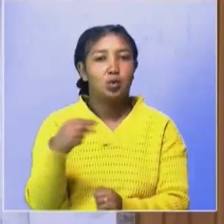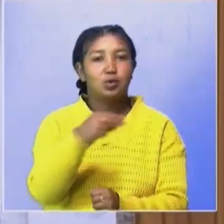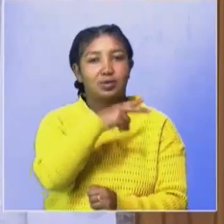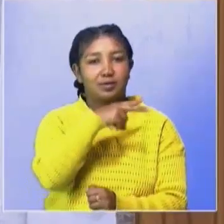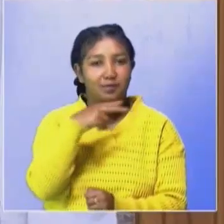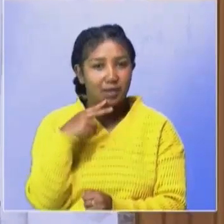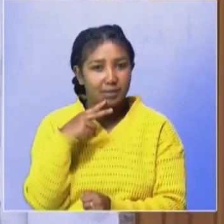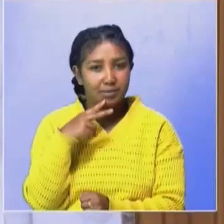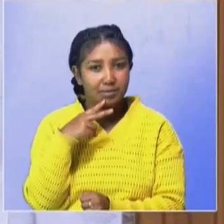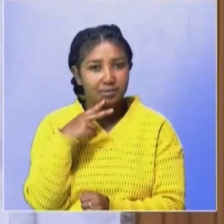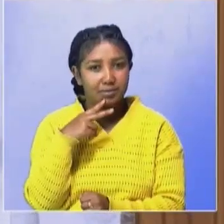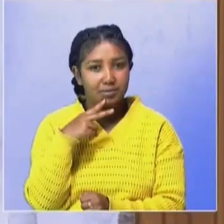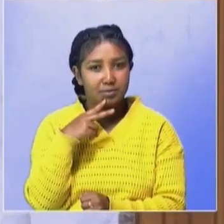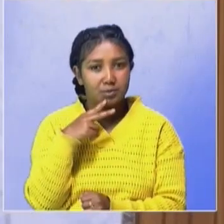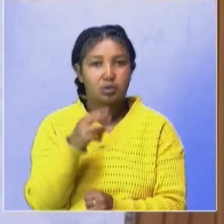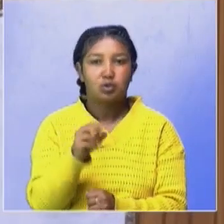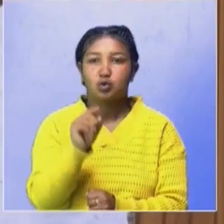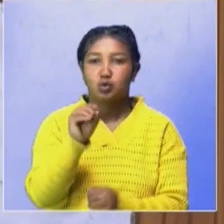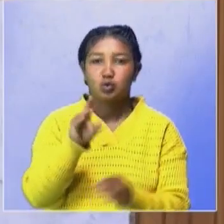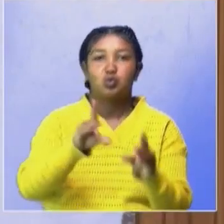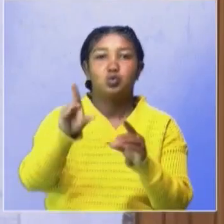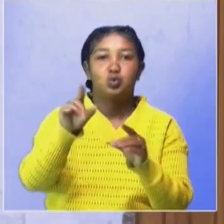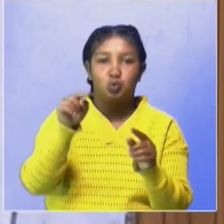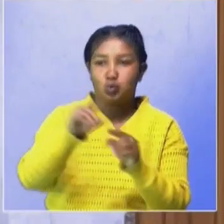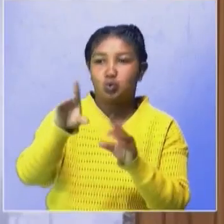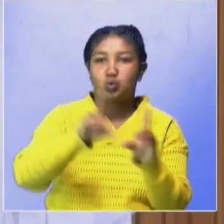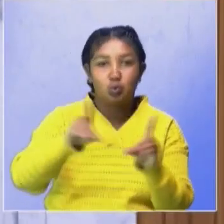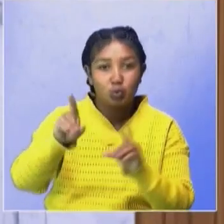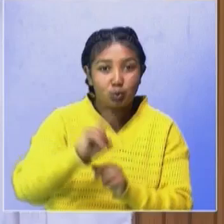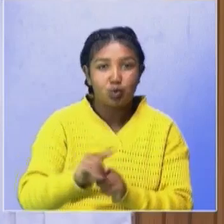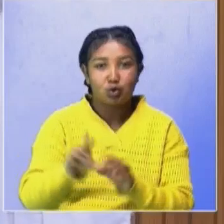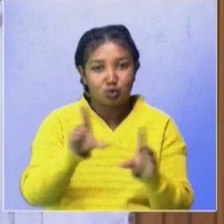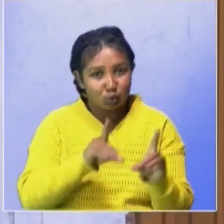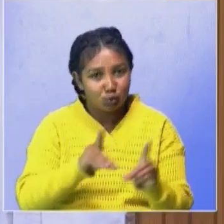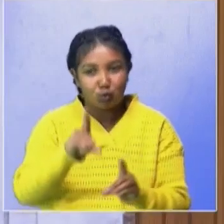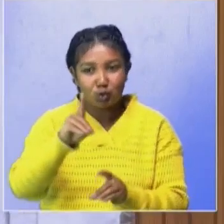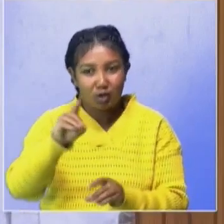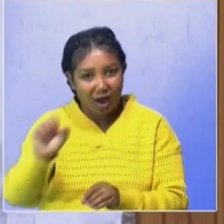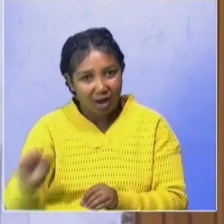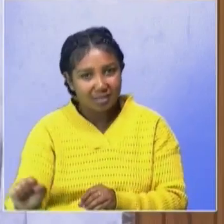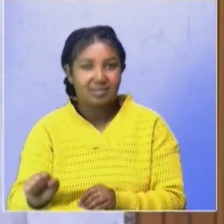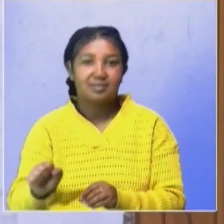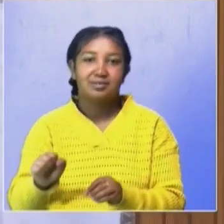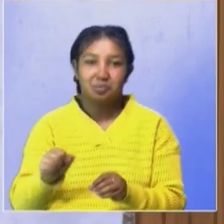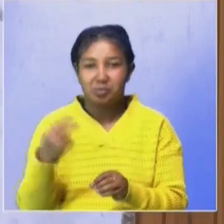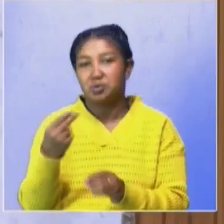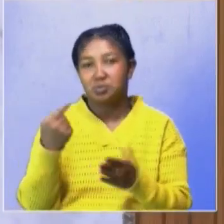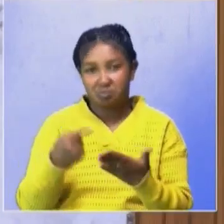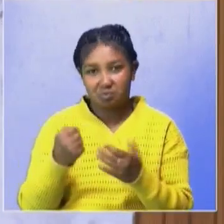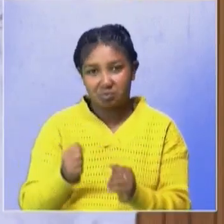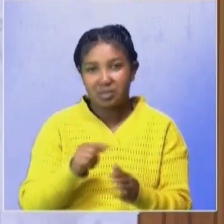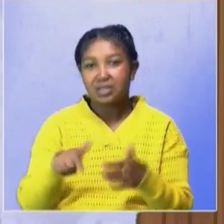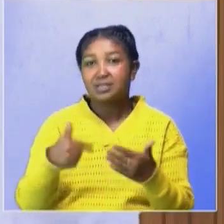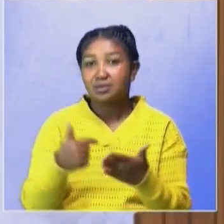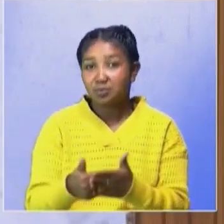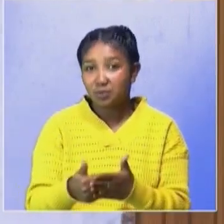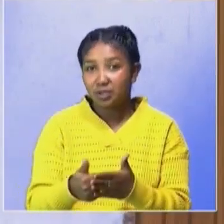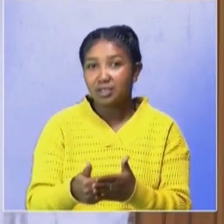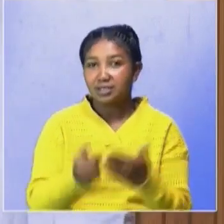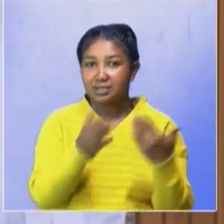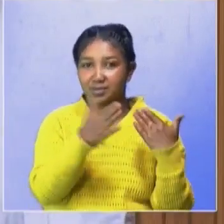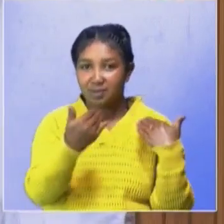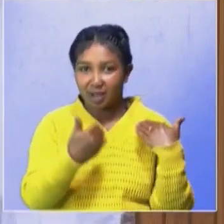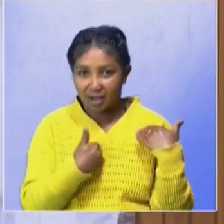verb to do. Verb to do and does, verb to have, we can use that. So we can